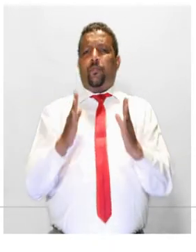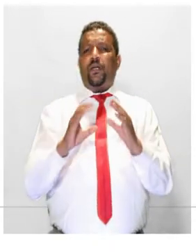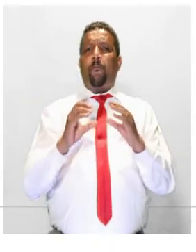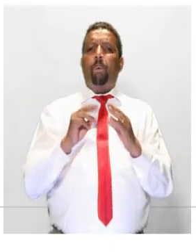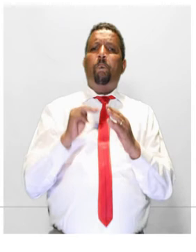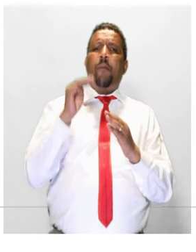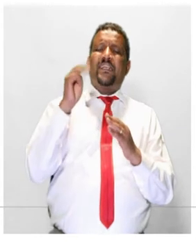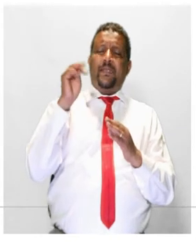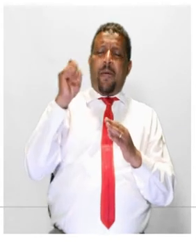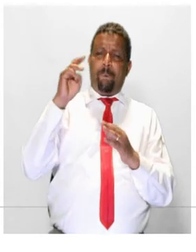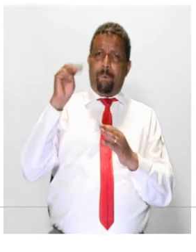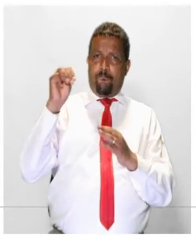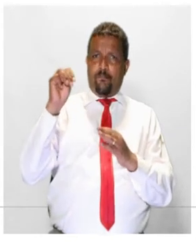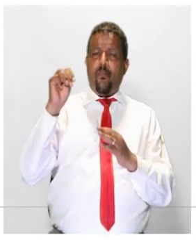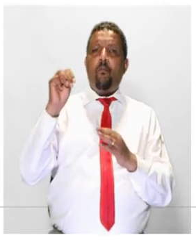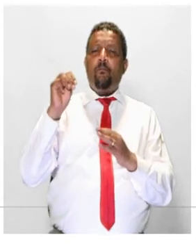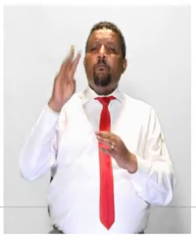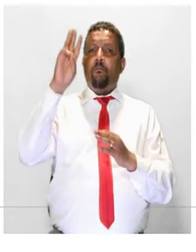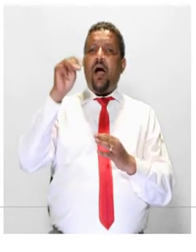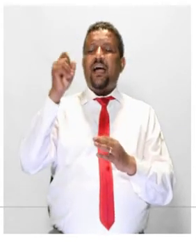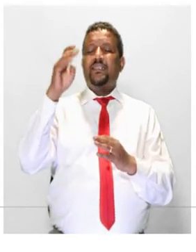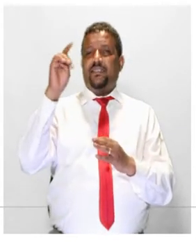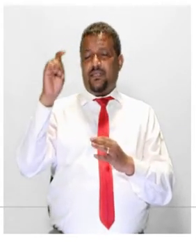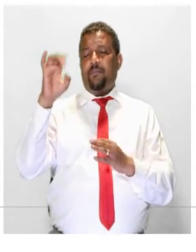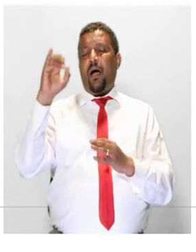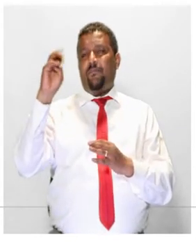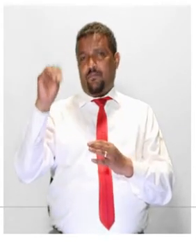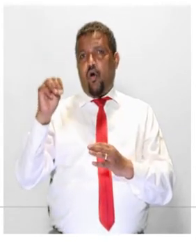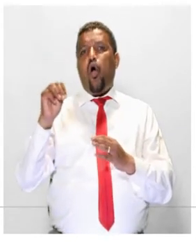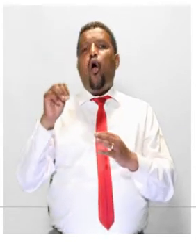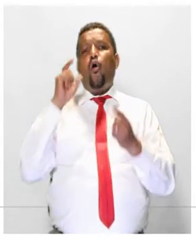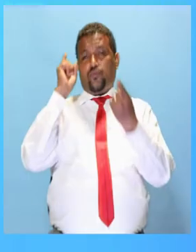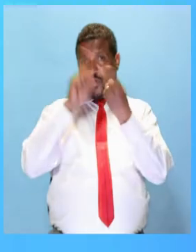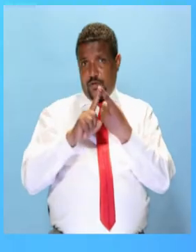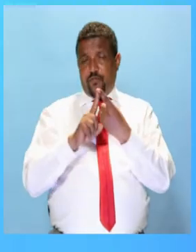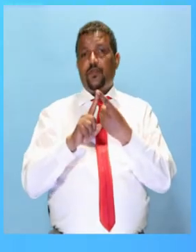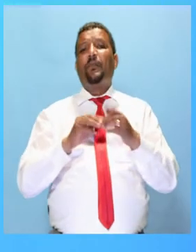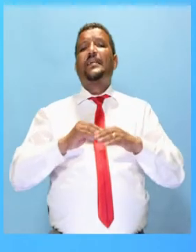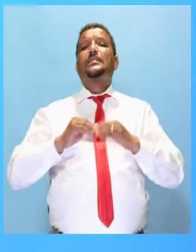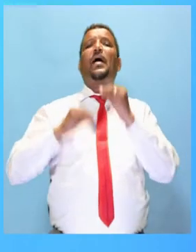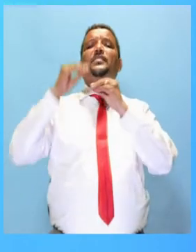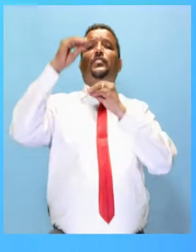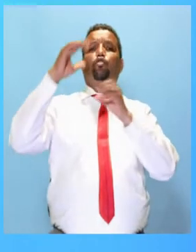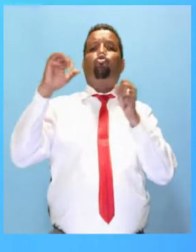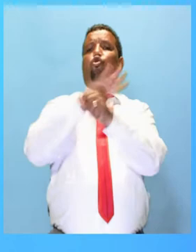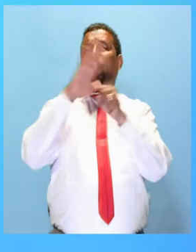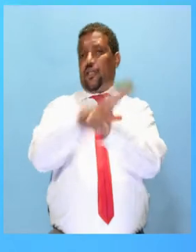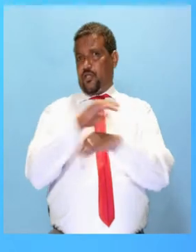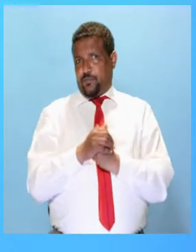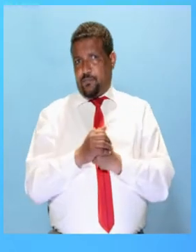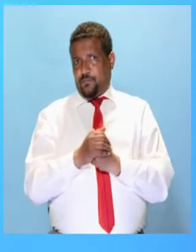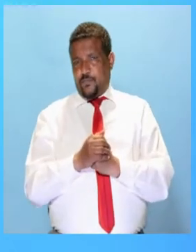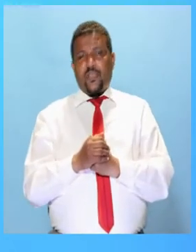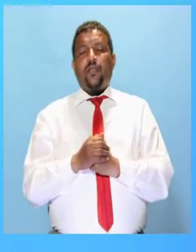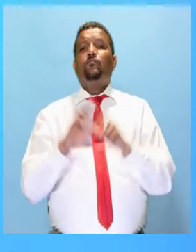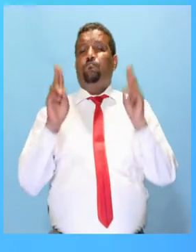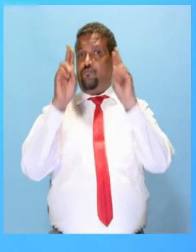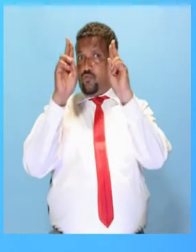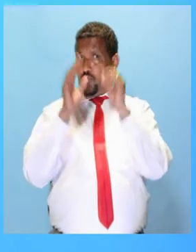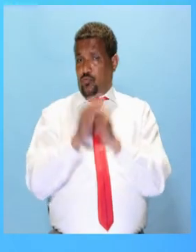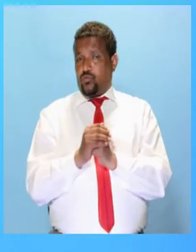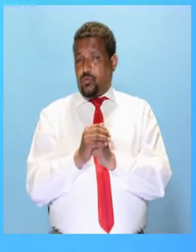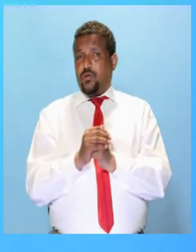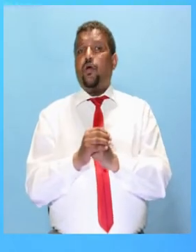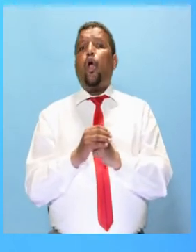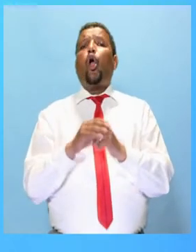maximum objective is maximizing total utility. The second one is there is complete ordering. That means a consumer